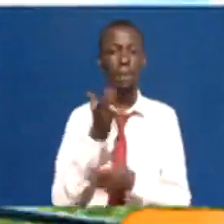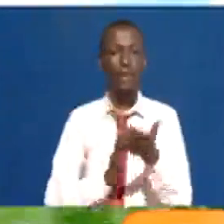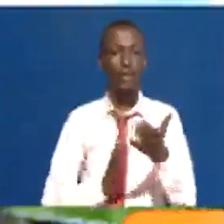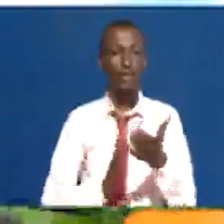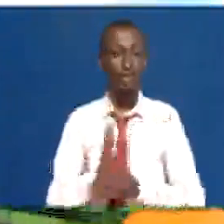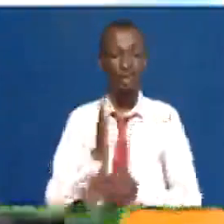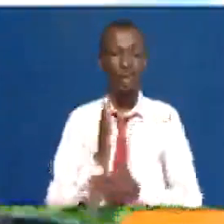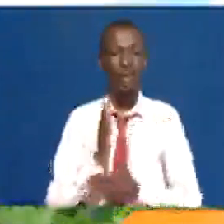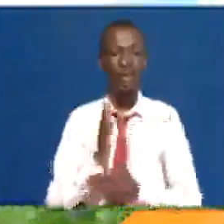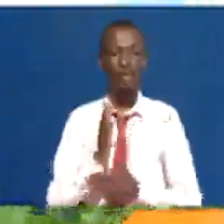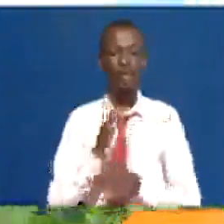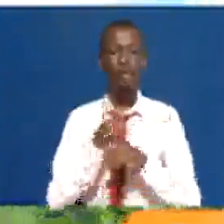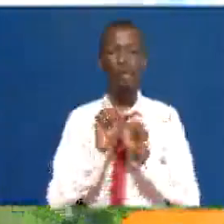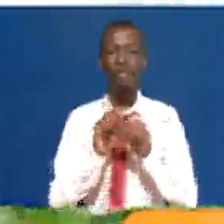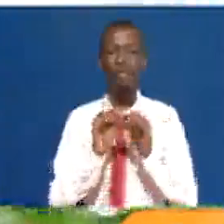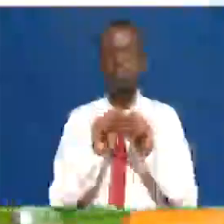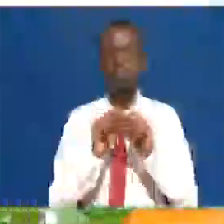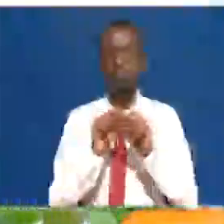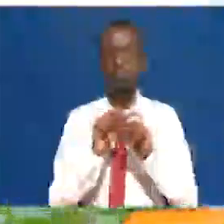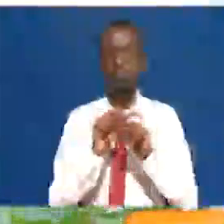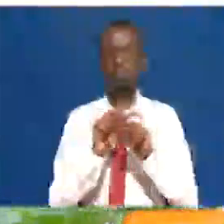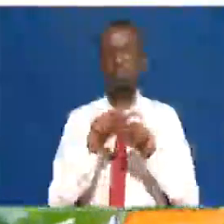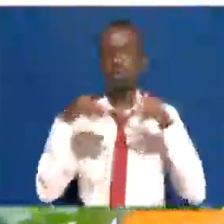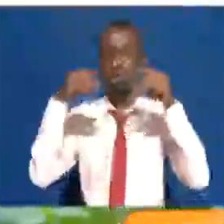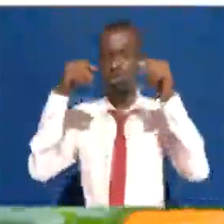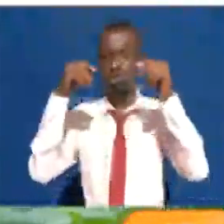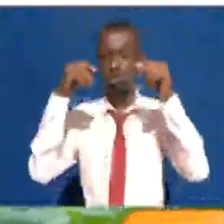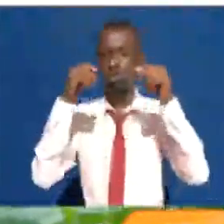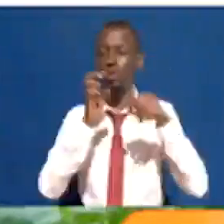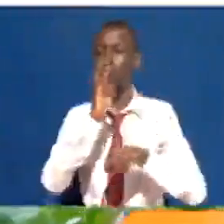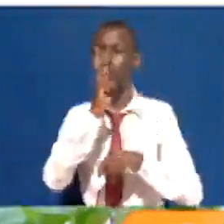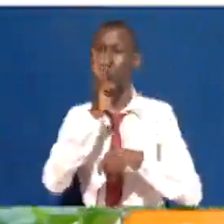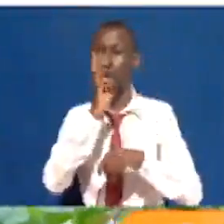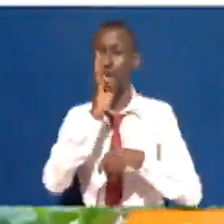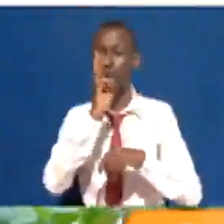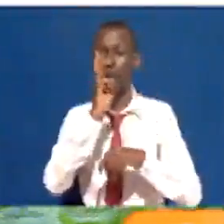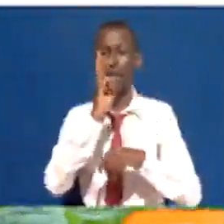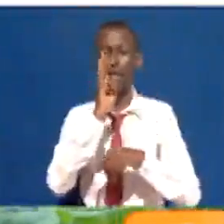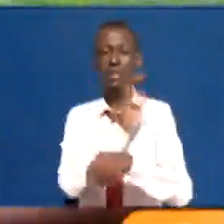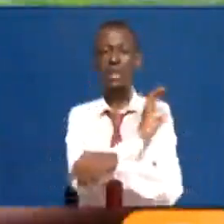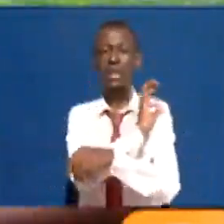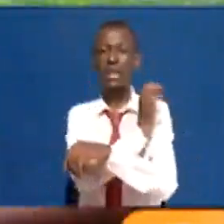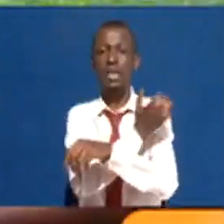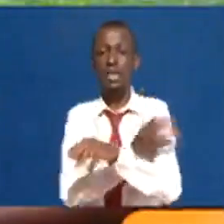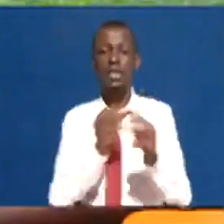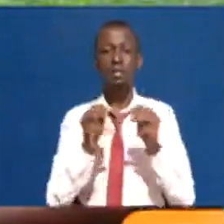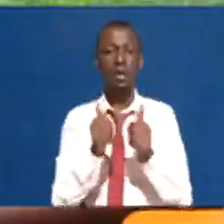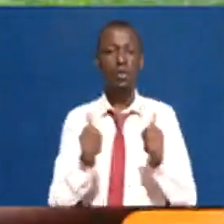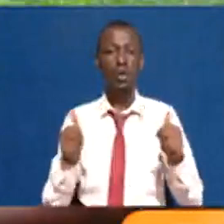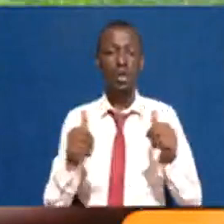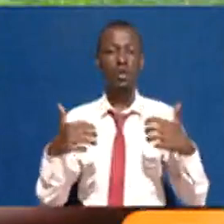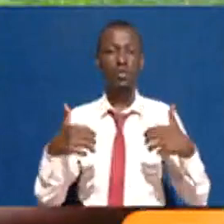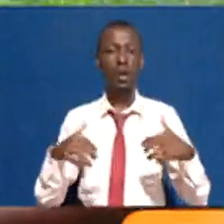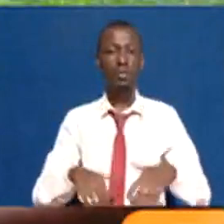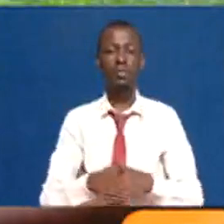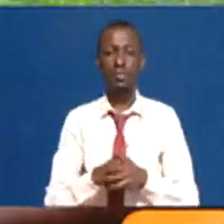integrated approach to water, soil, nutrients, and energy management at the farm. Kitambo tulikuwa tunategemea